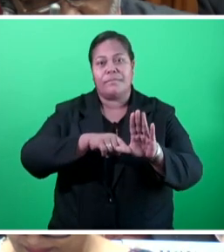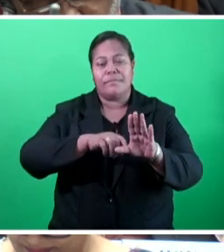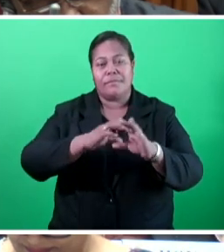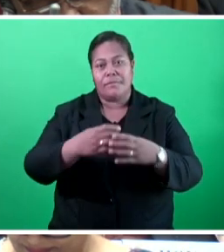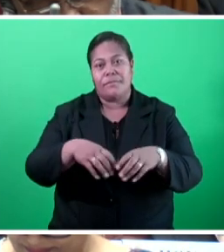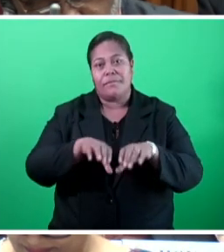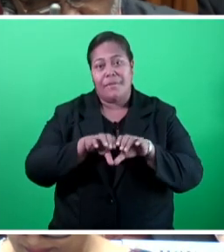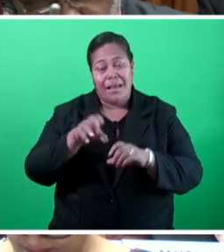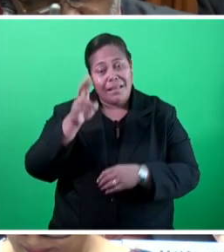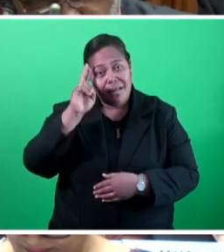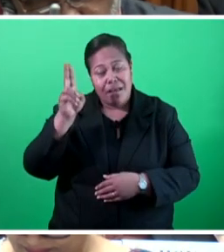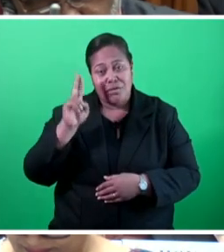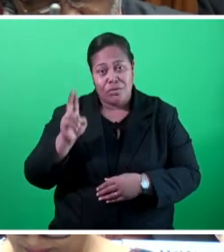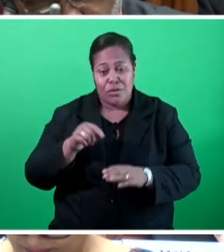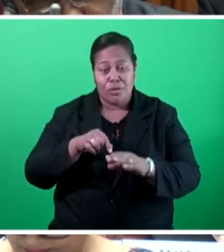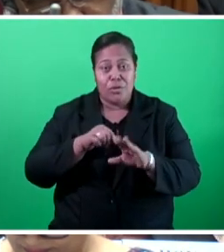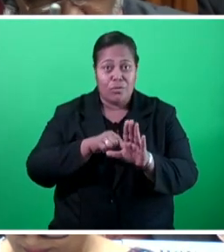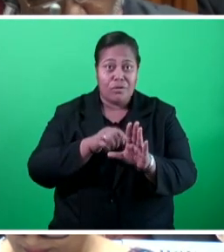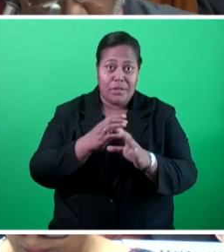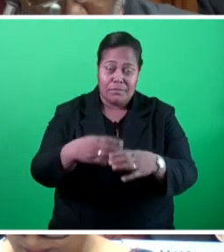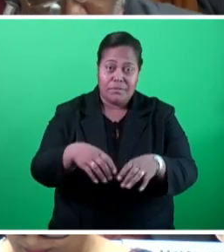National Youth Council's